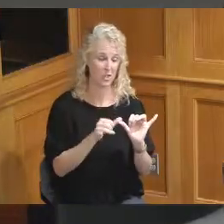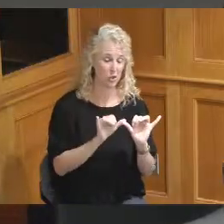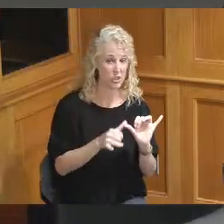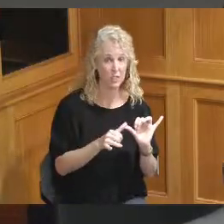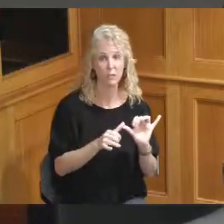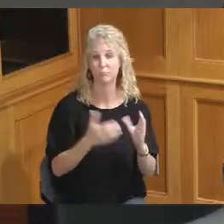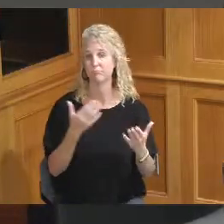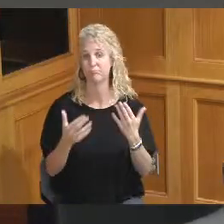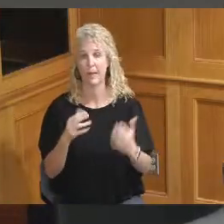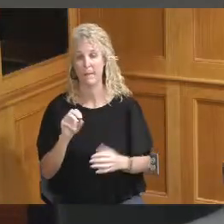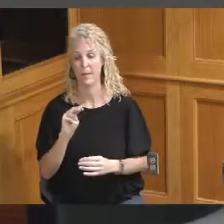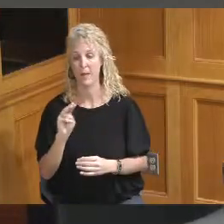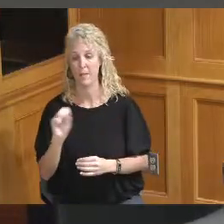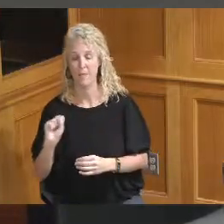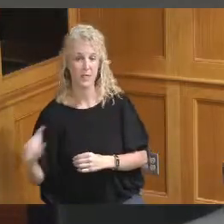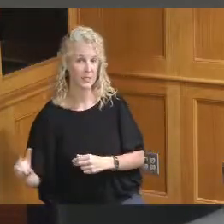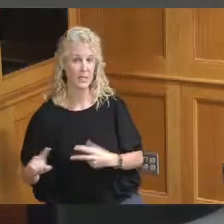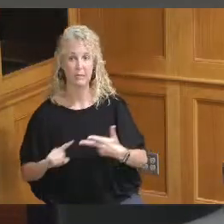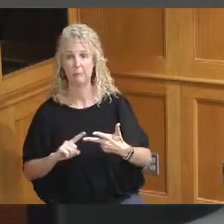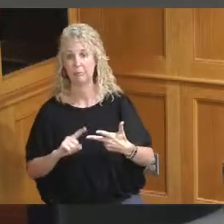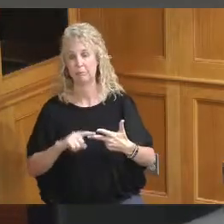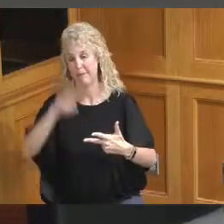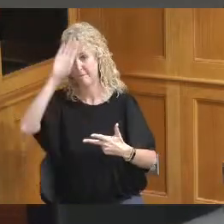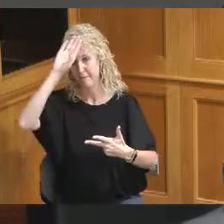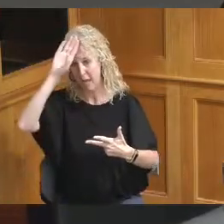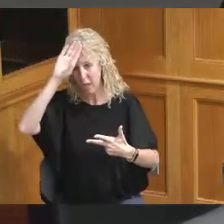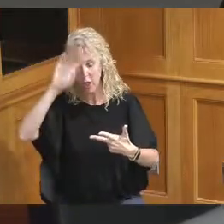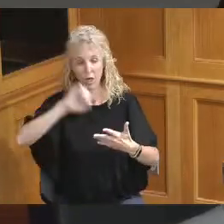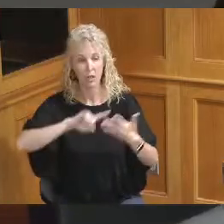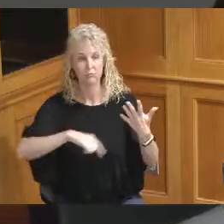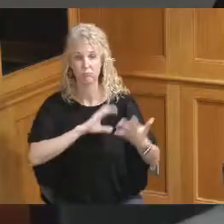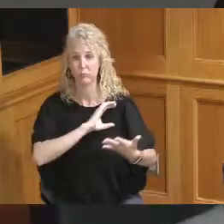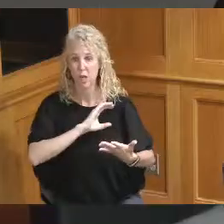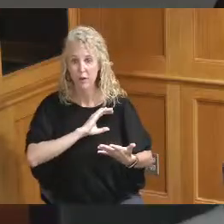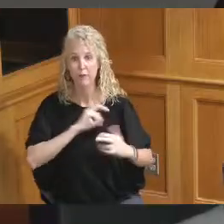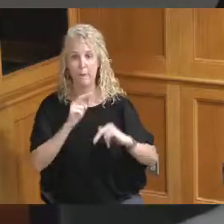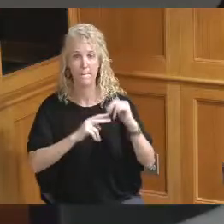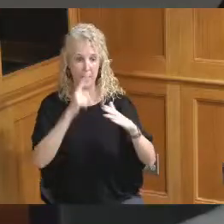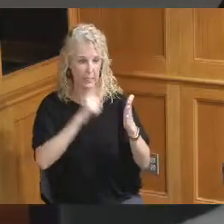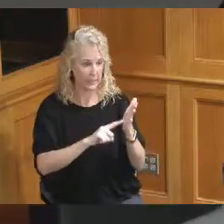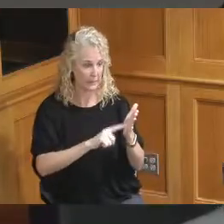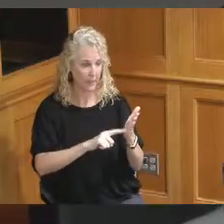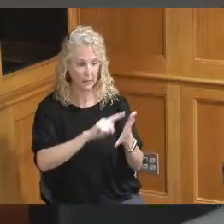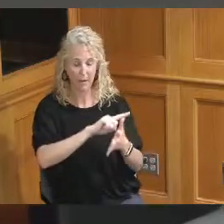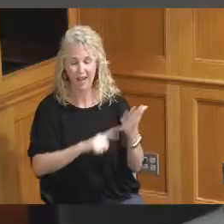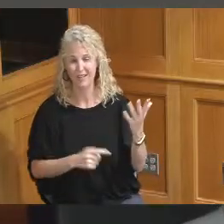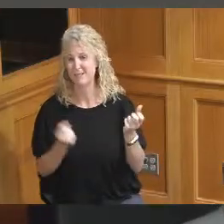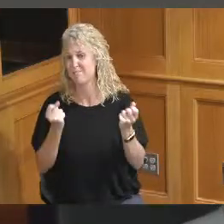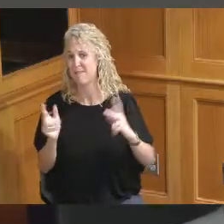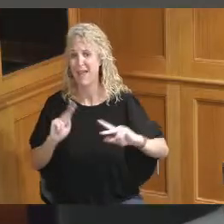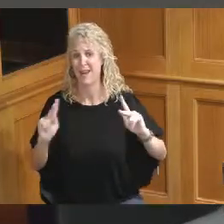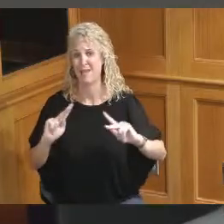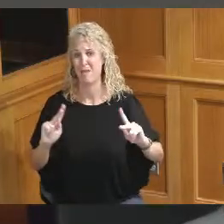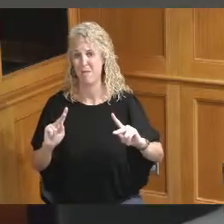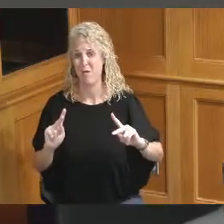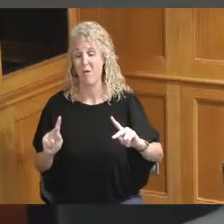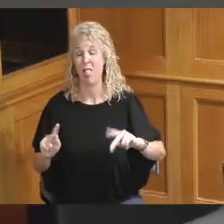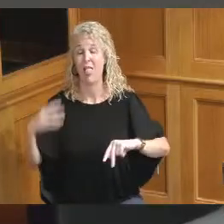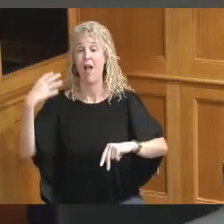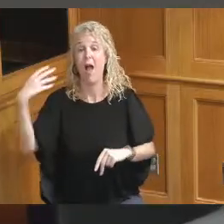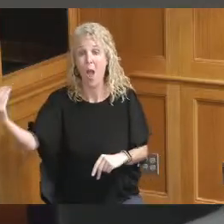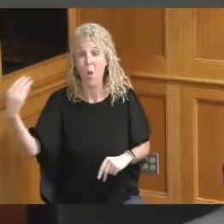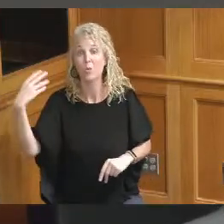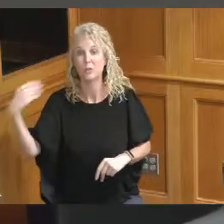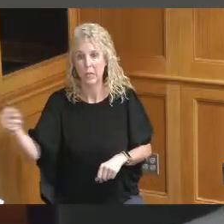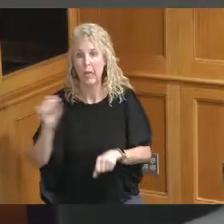office, MSD, we've got folks doing fire hydrants, sheriff deputies, building inspectors, just a host of people that are out there that are working through